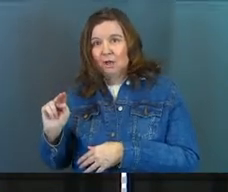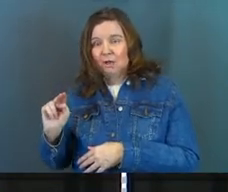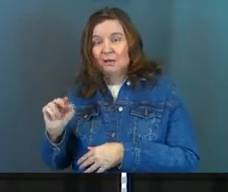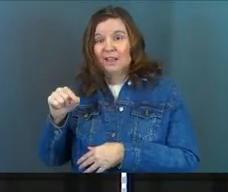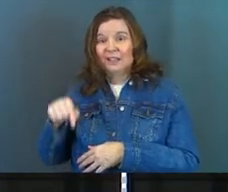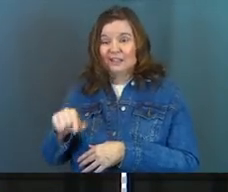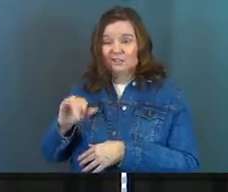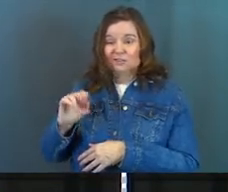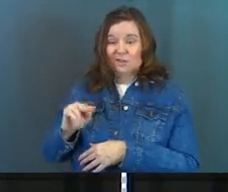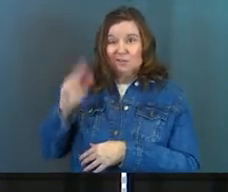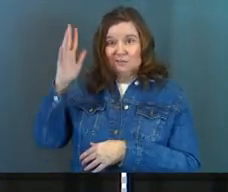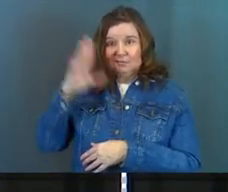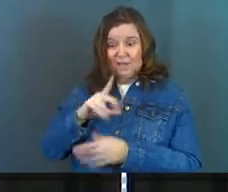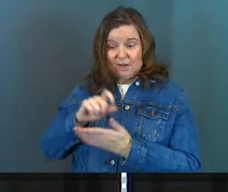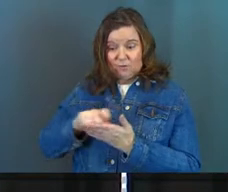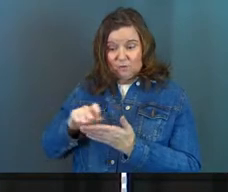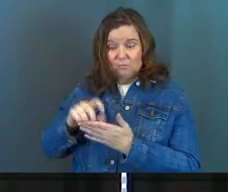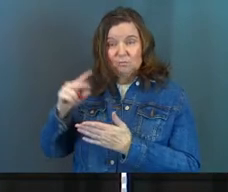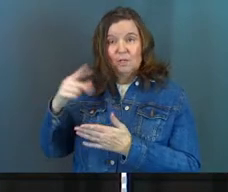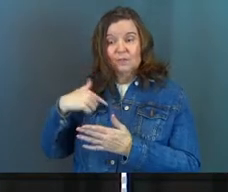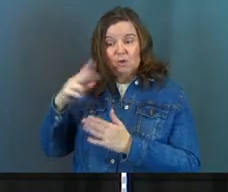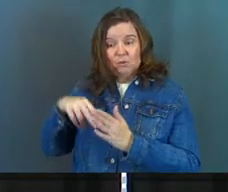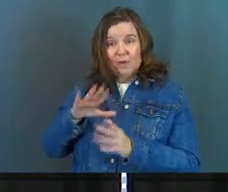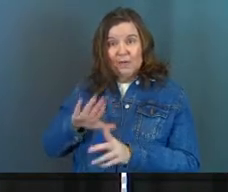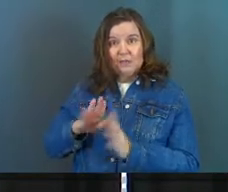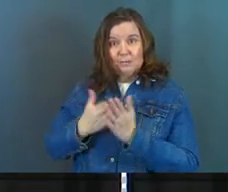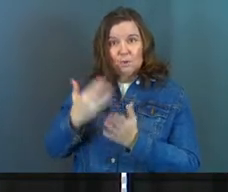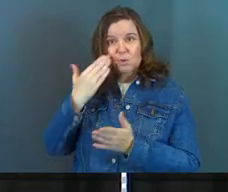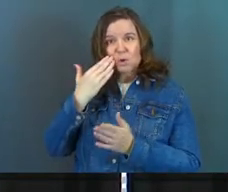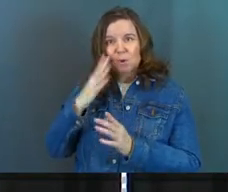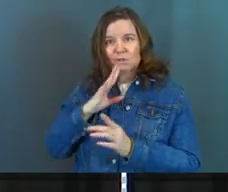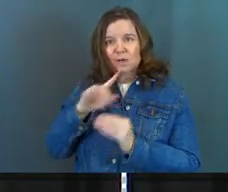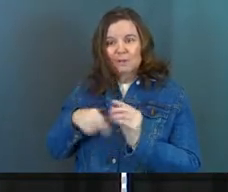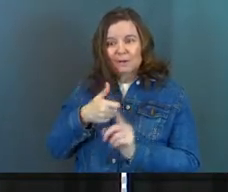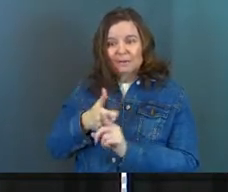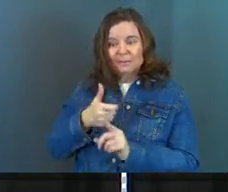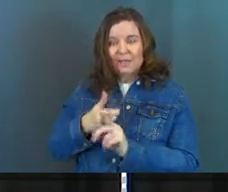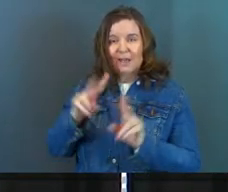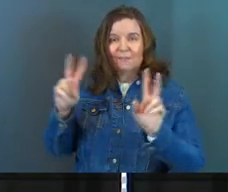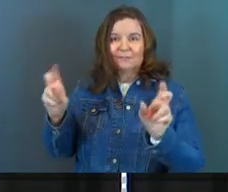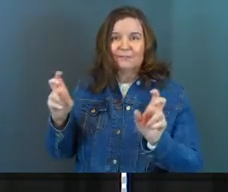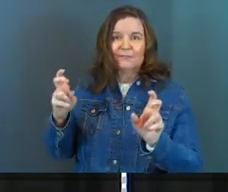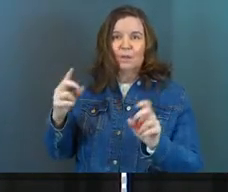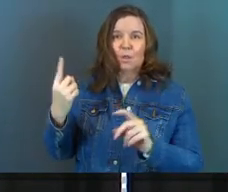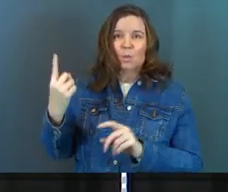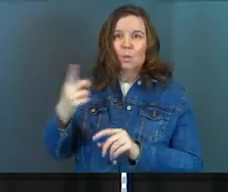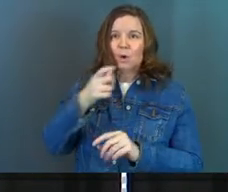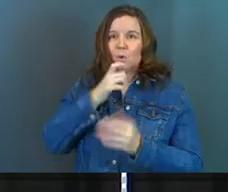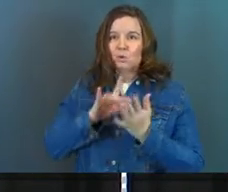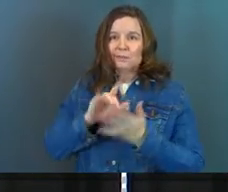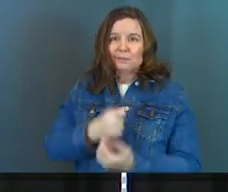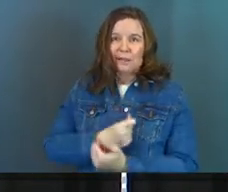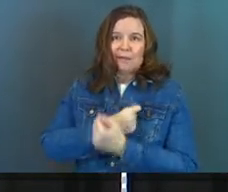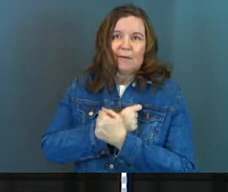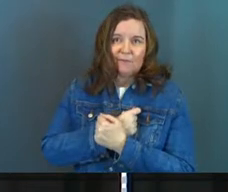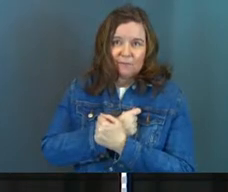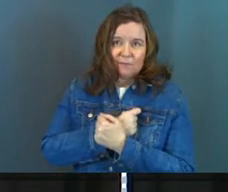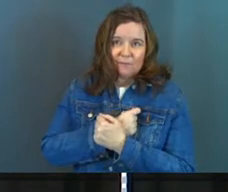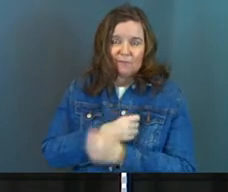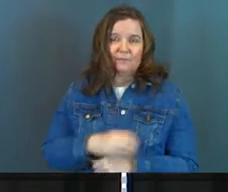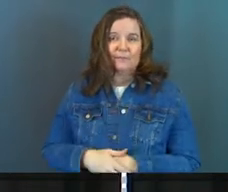this John. And if you've read John, you know that he refers to himself in the gospel as the one who Jesus